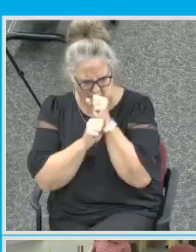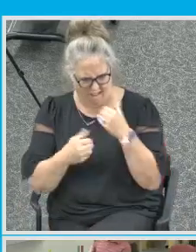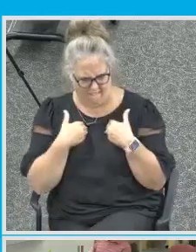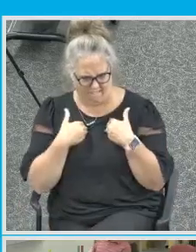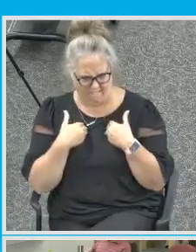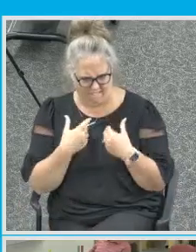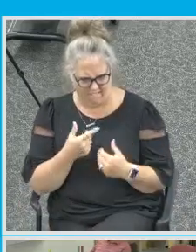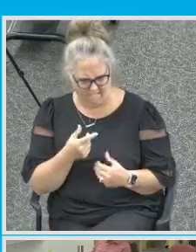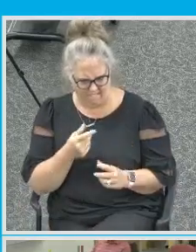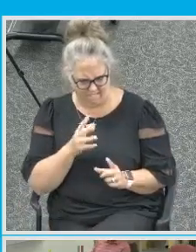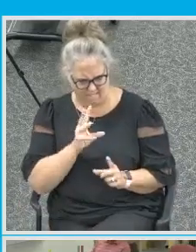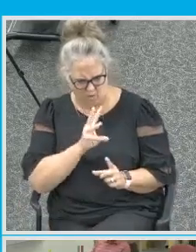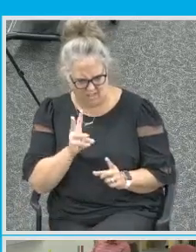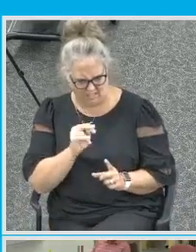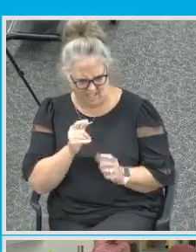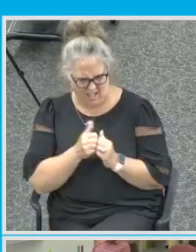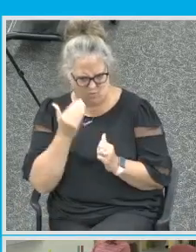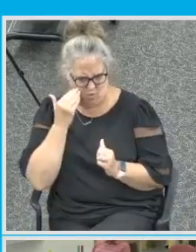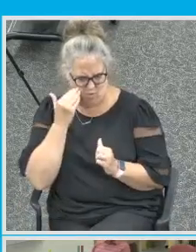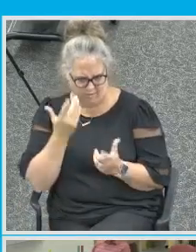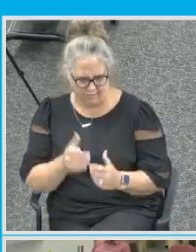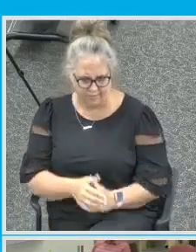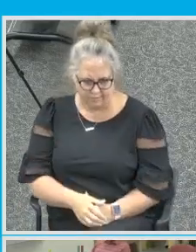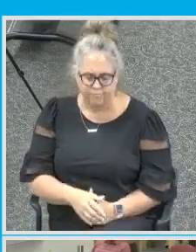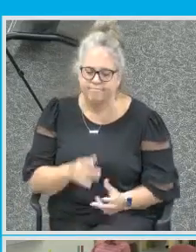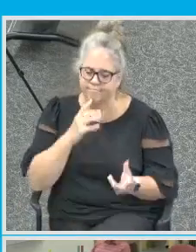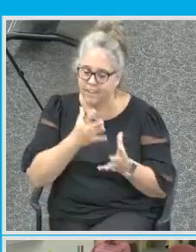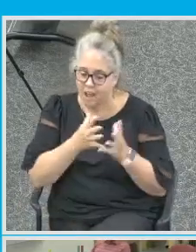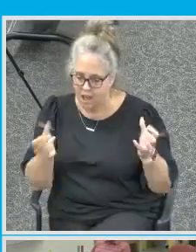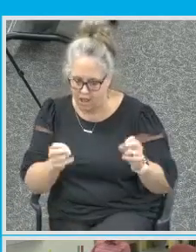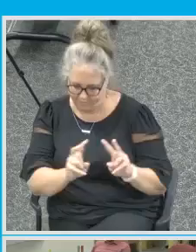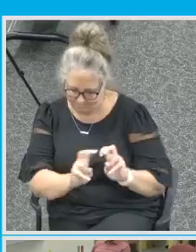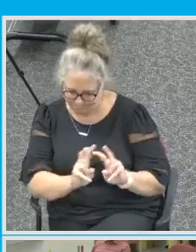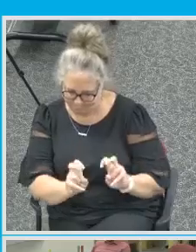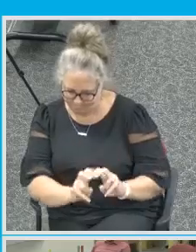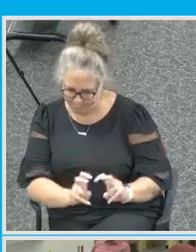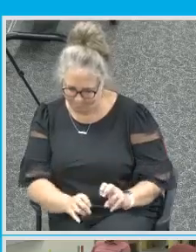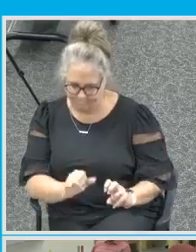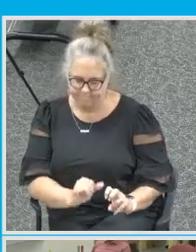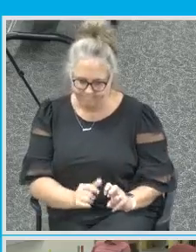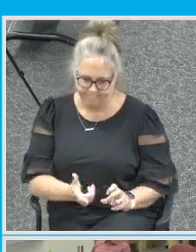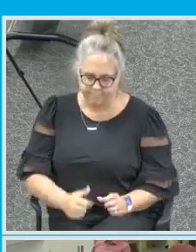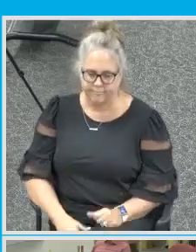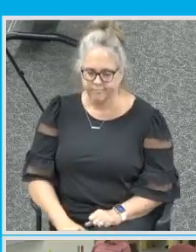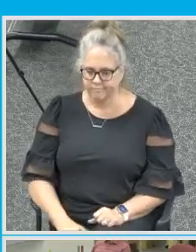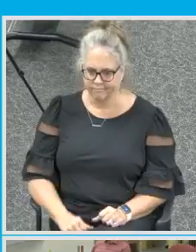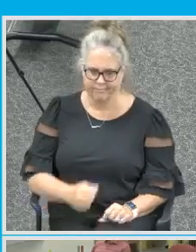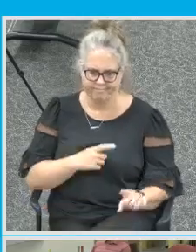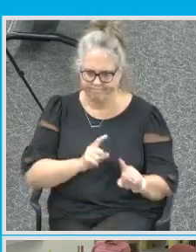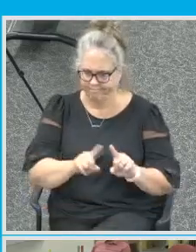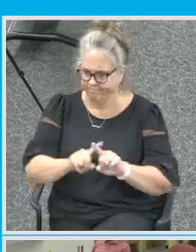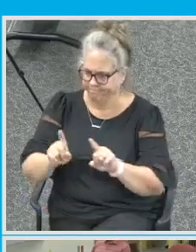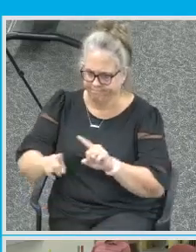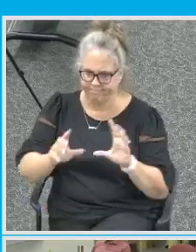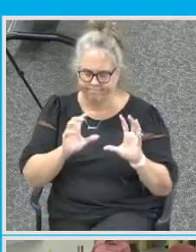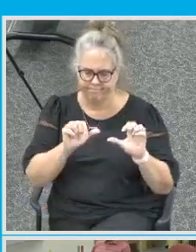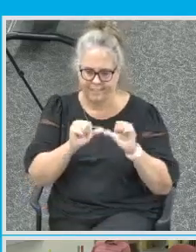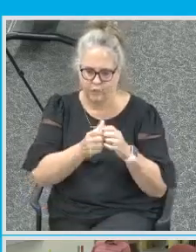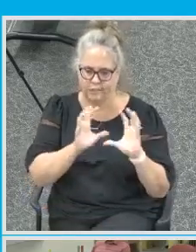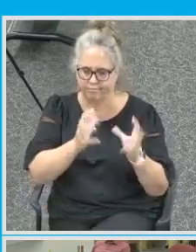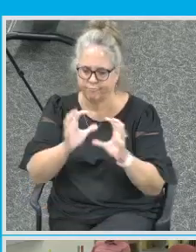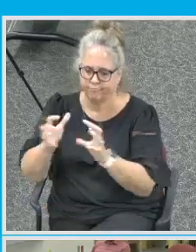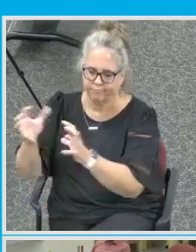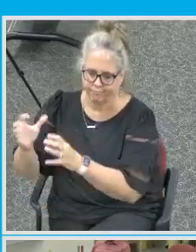from monitoring, and we have different agencies across the Front Range and all over Colorado and the nation, for that